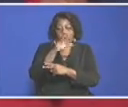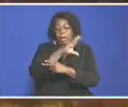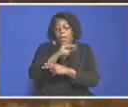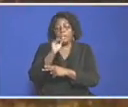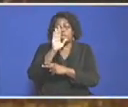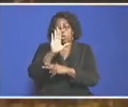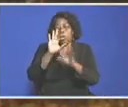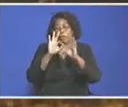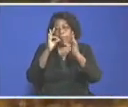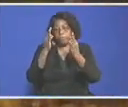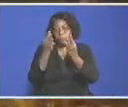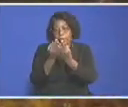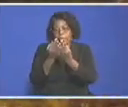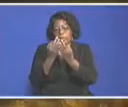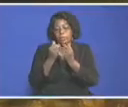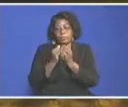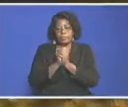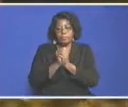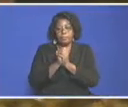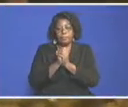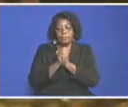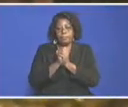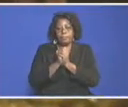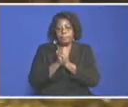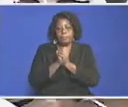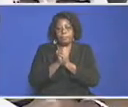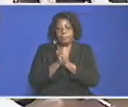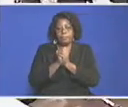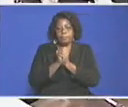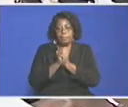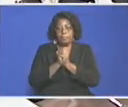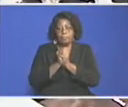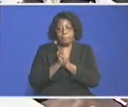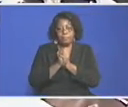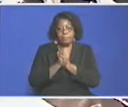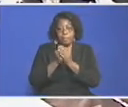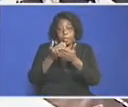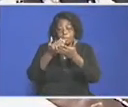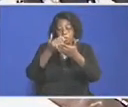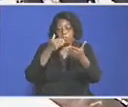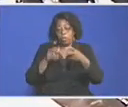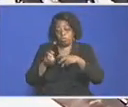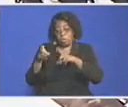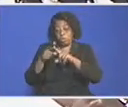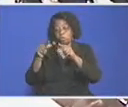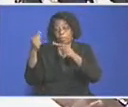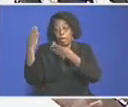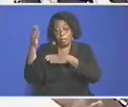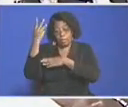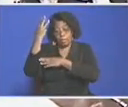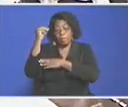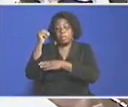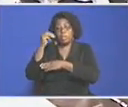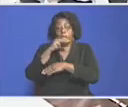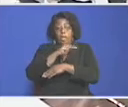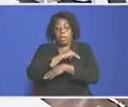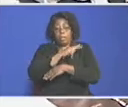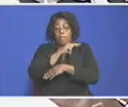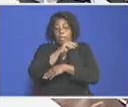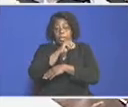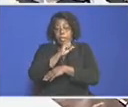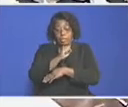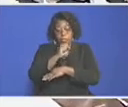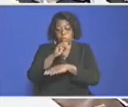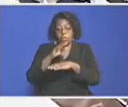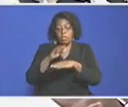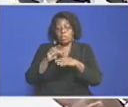families. Altavis Munnings, ZNS Network News. Well, before traveling to Grand Bahama, Prime Minister Minnis started his campaign